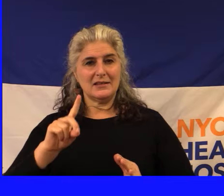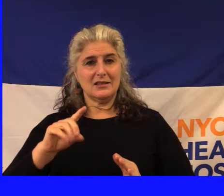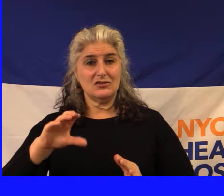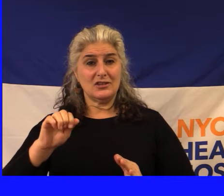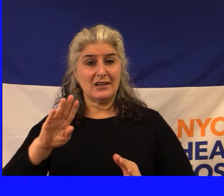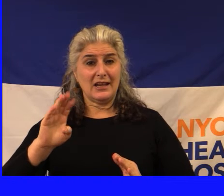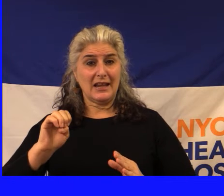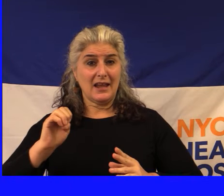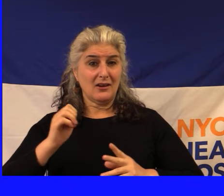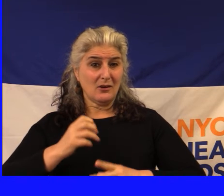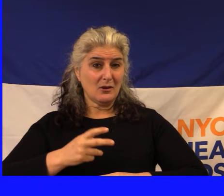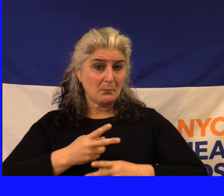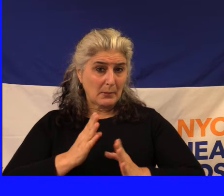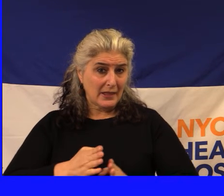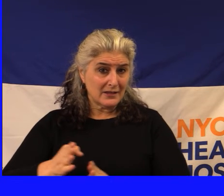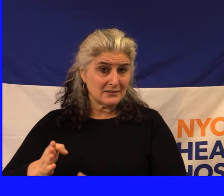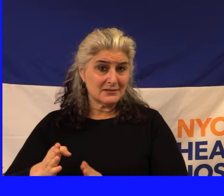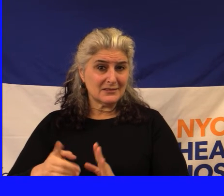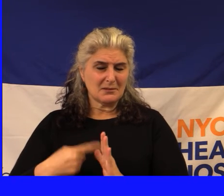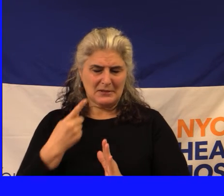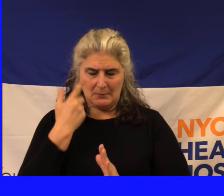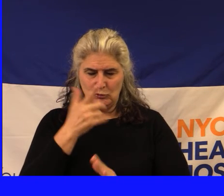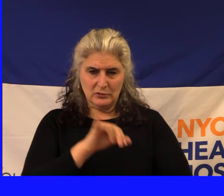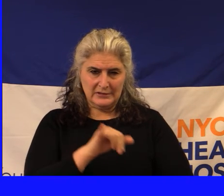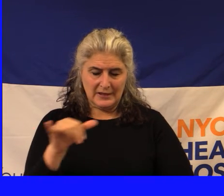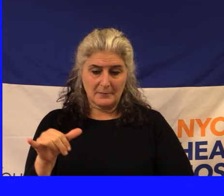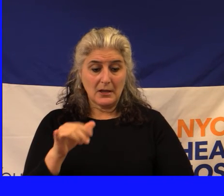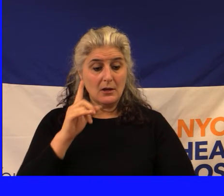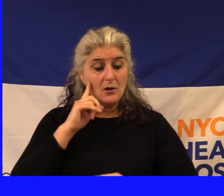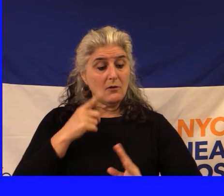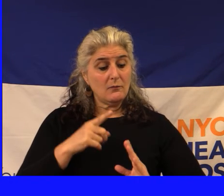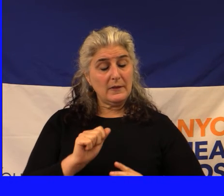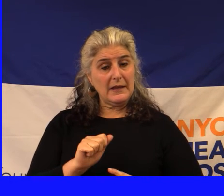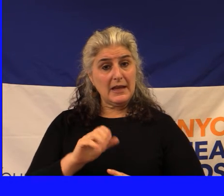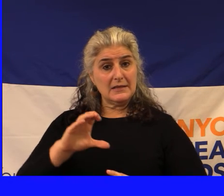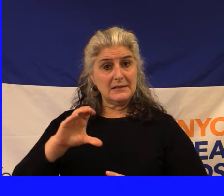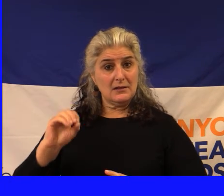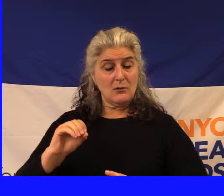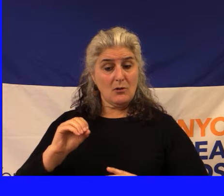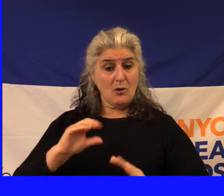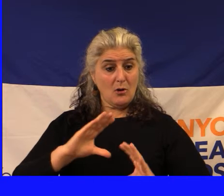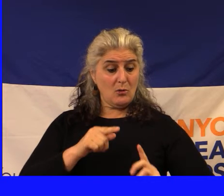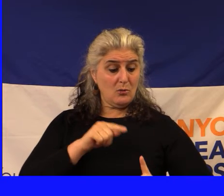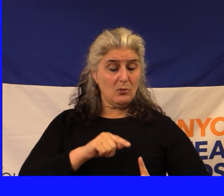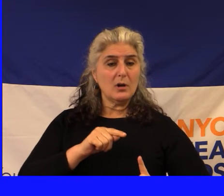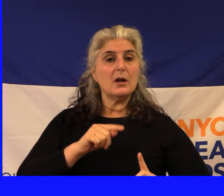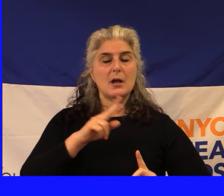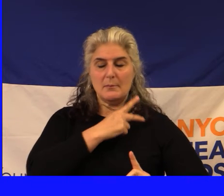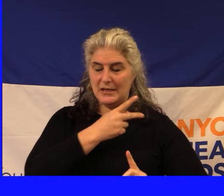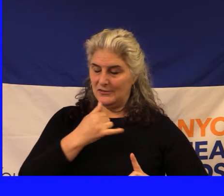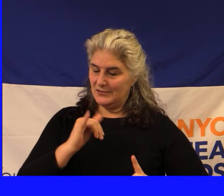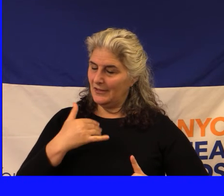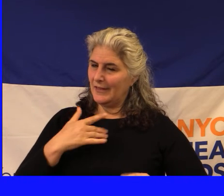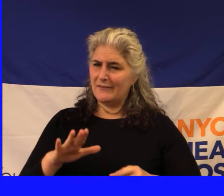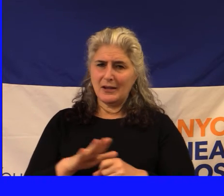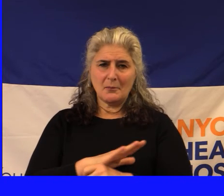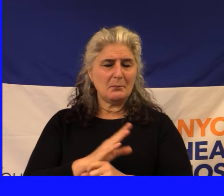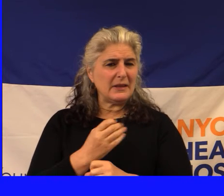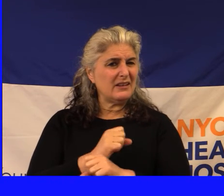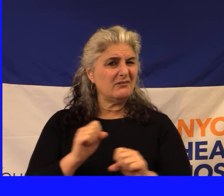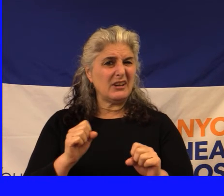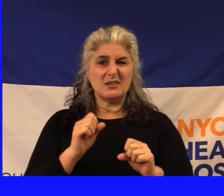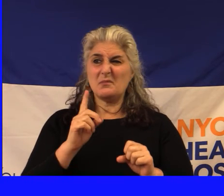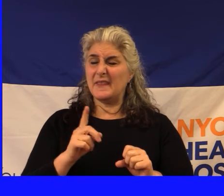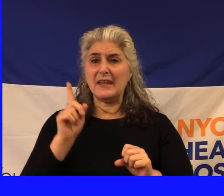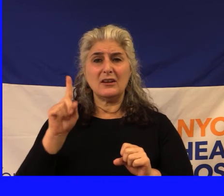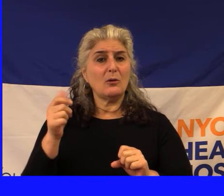There's still on the ACO side, patients still have complete freedom to get care anywhere